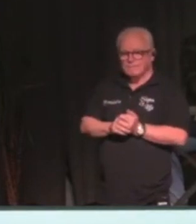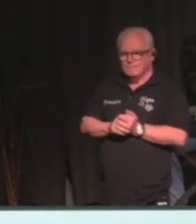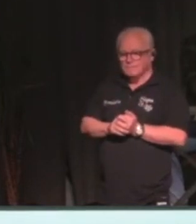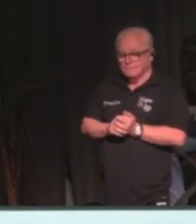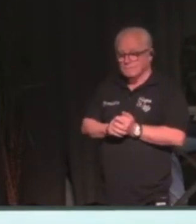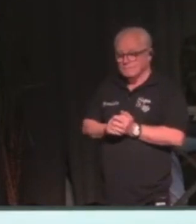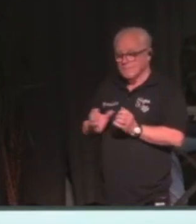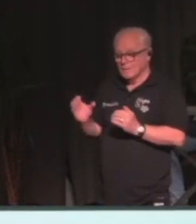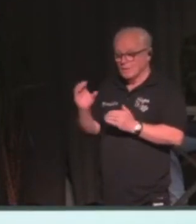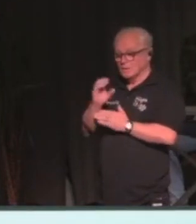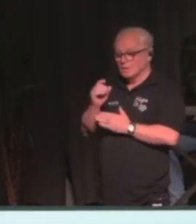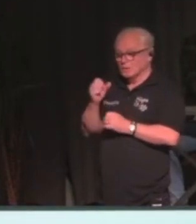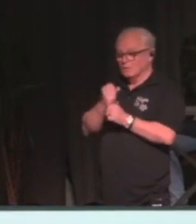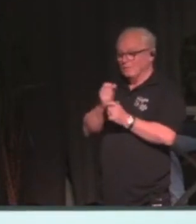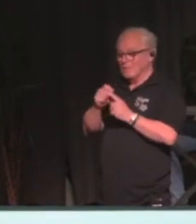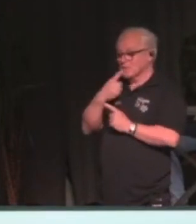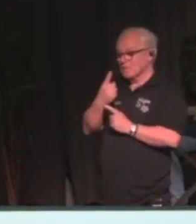And the church in Green Pastures said,